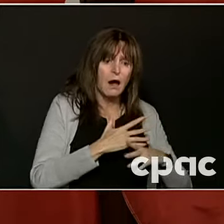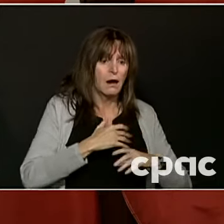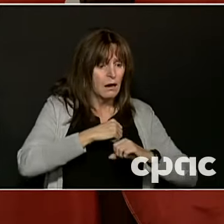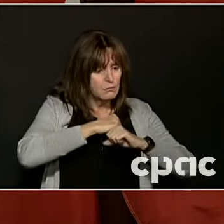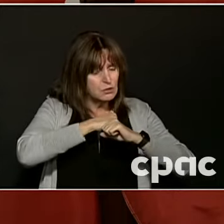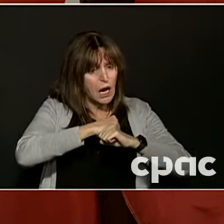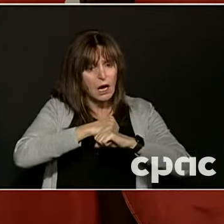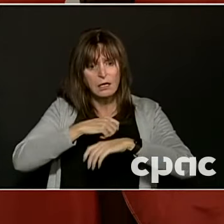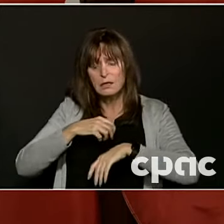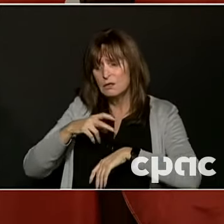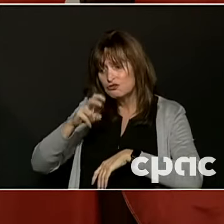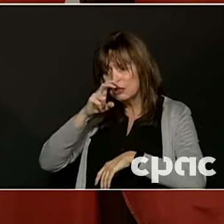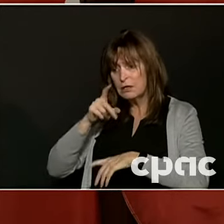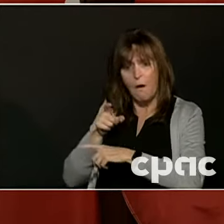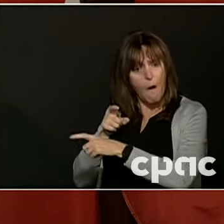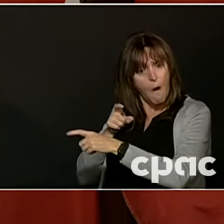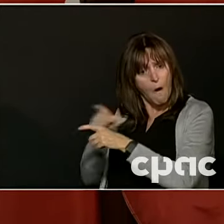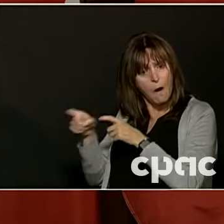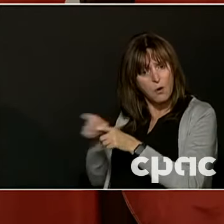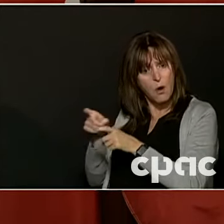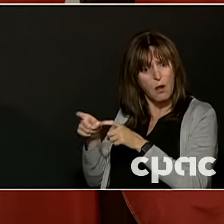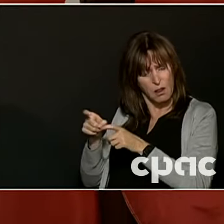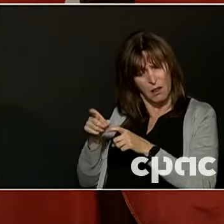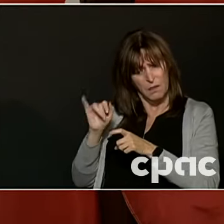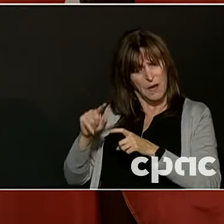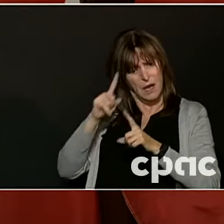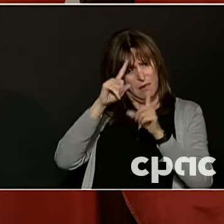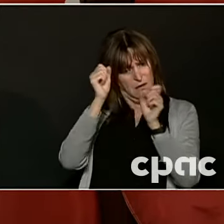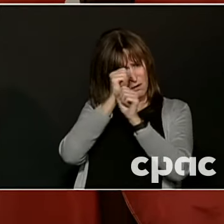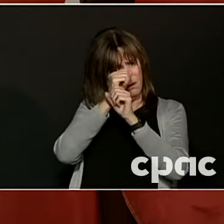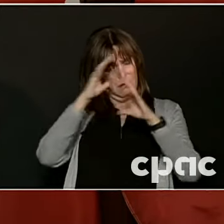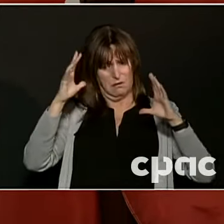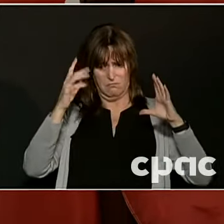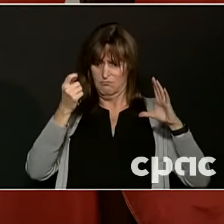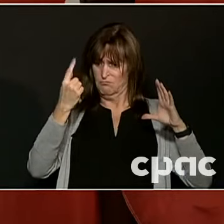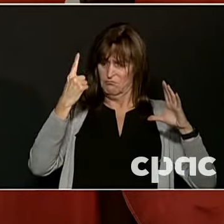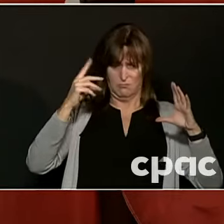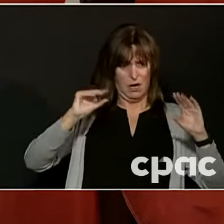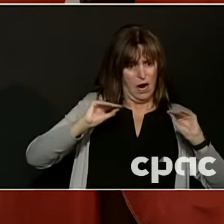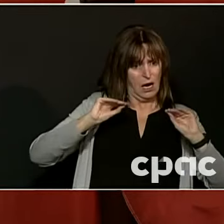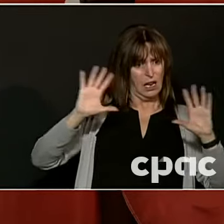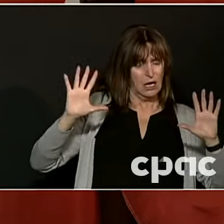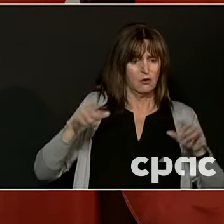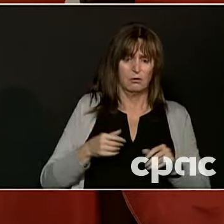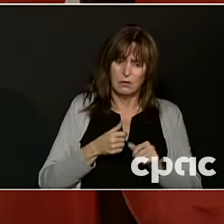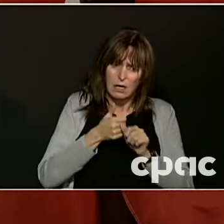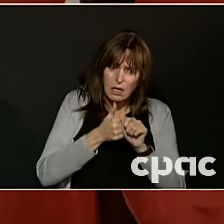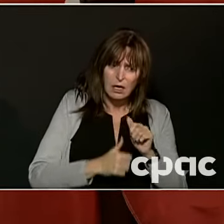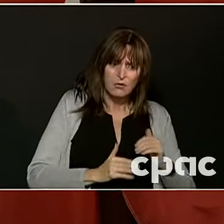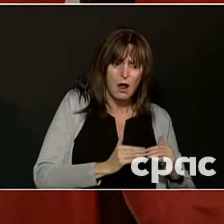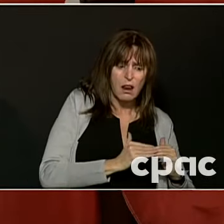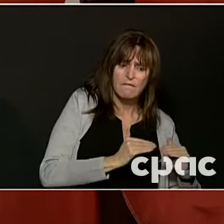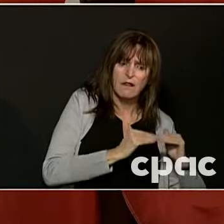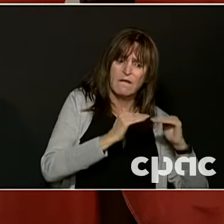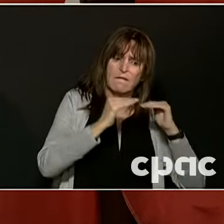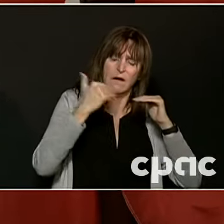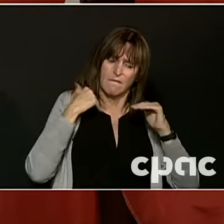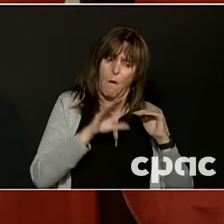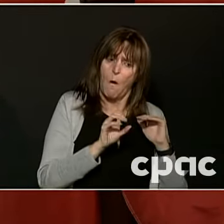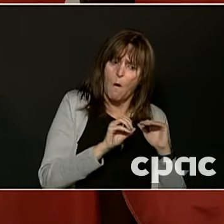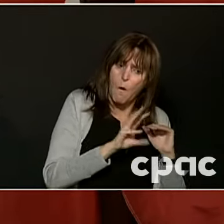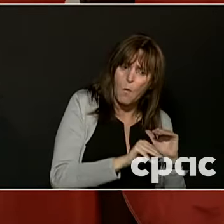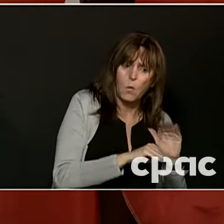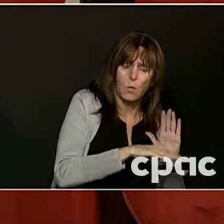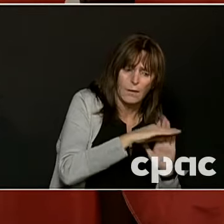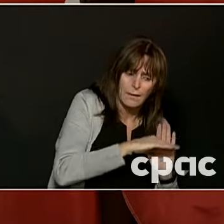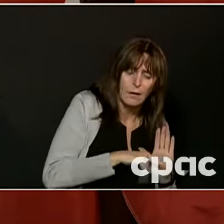well, including all the measures on each one of those levels. I think the part that you had heard from Public Health Ontario is